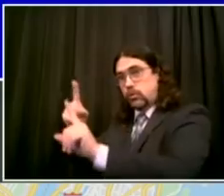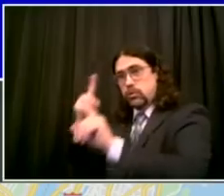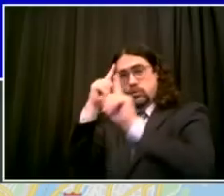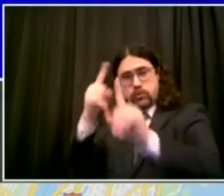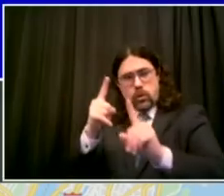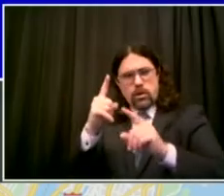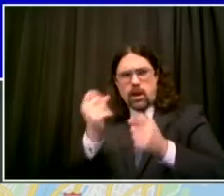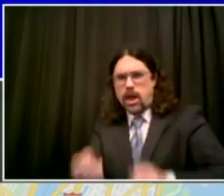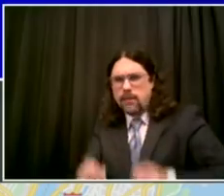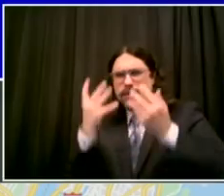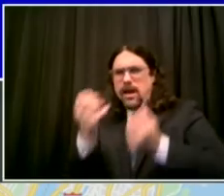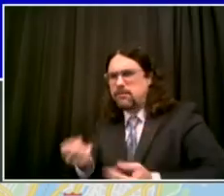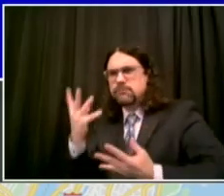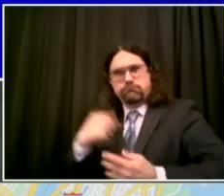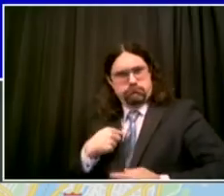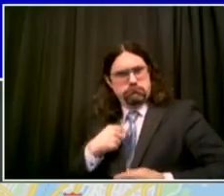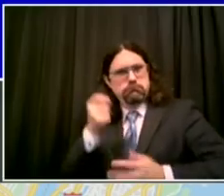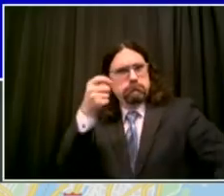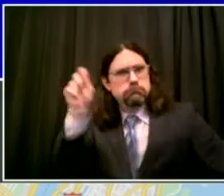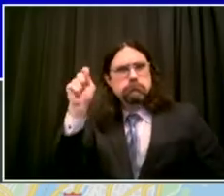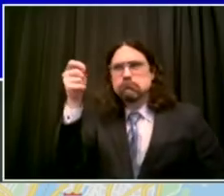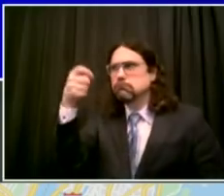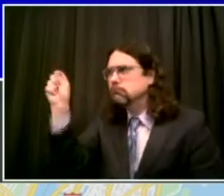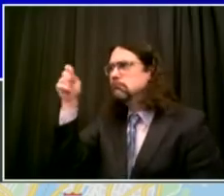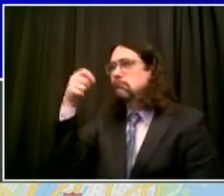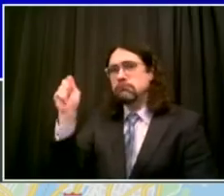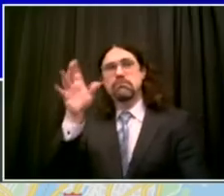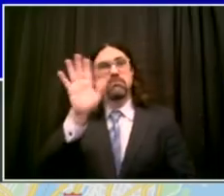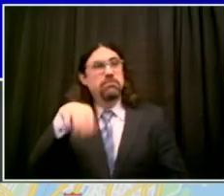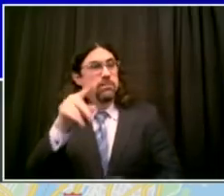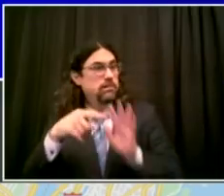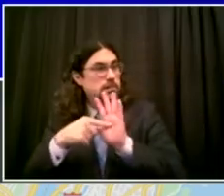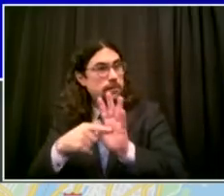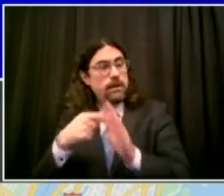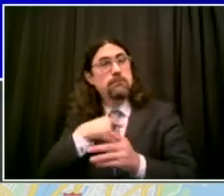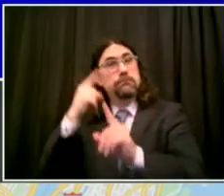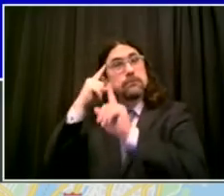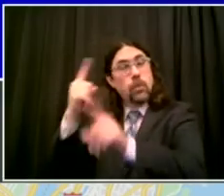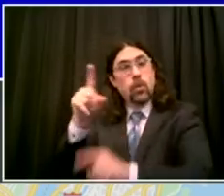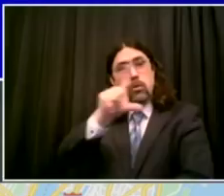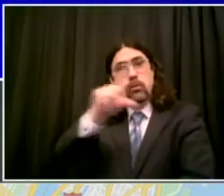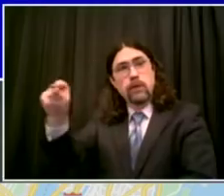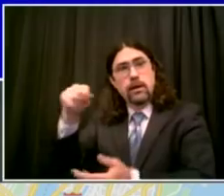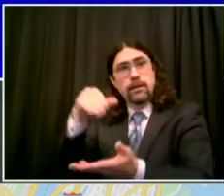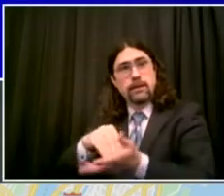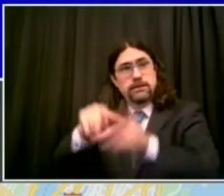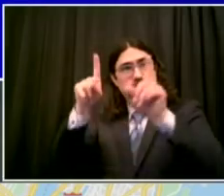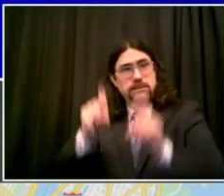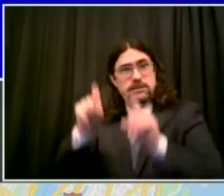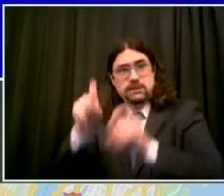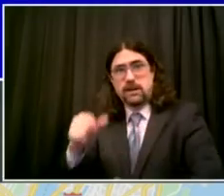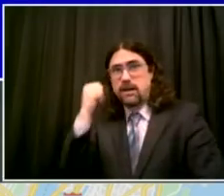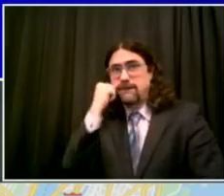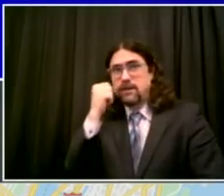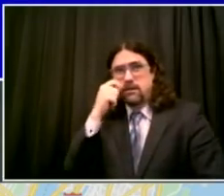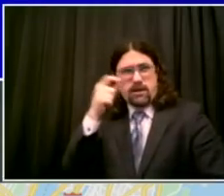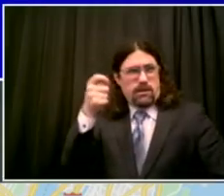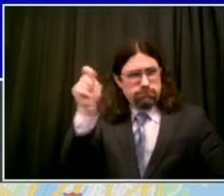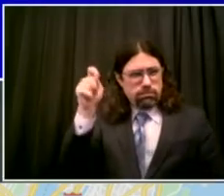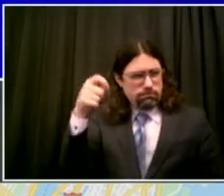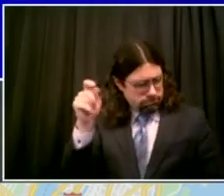1st, our goal is to be at 50,000 tests per day, and we feel confident about our ability to get to that